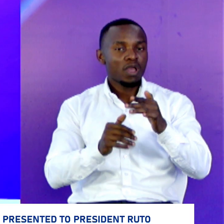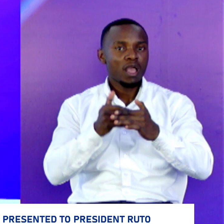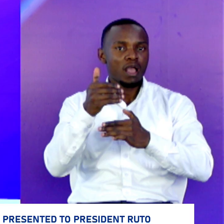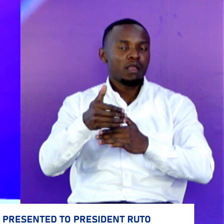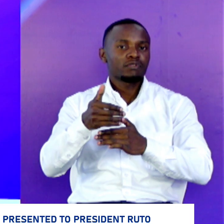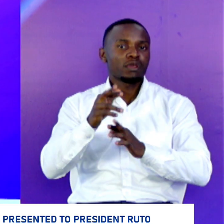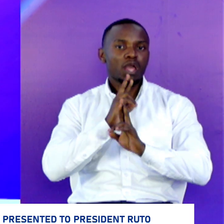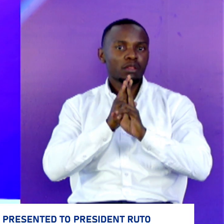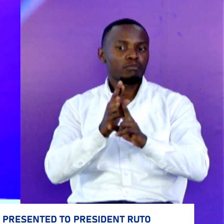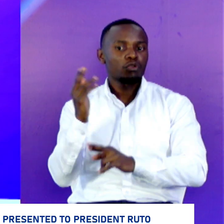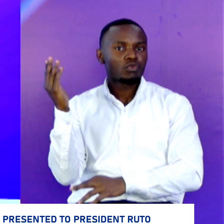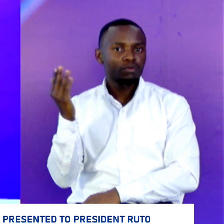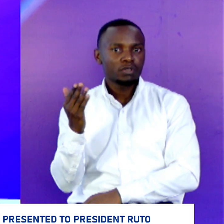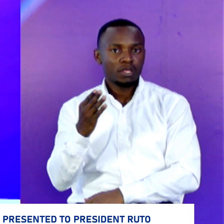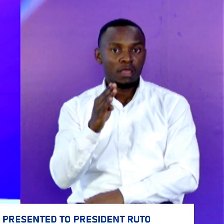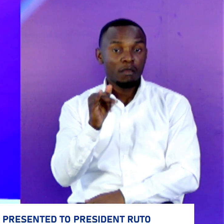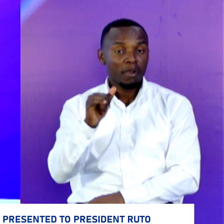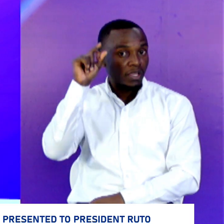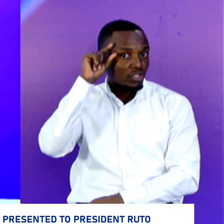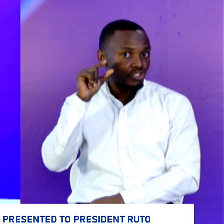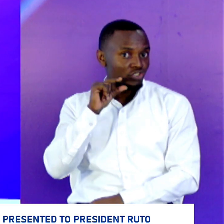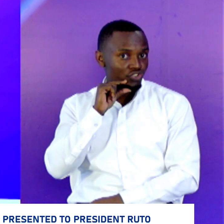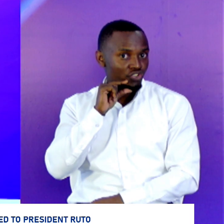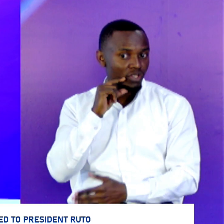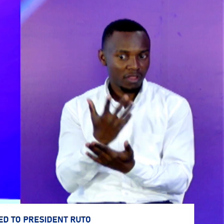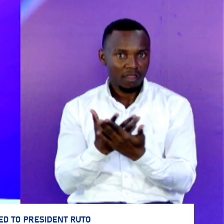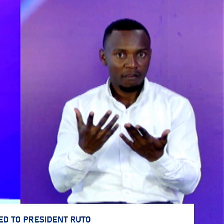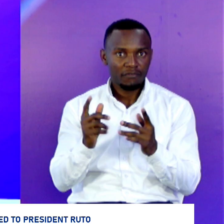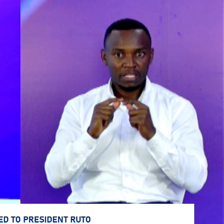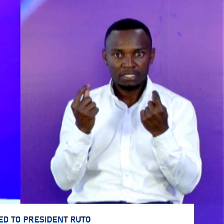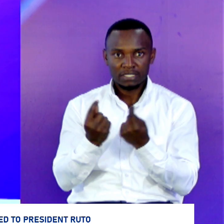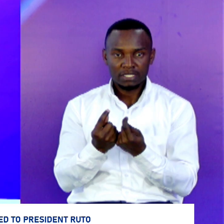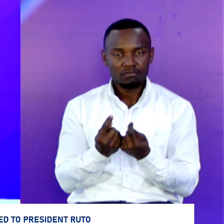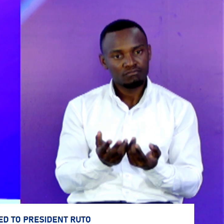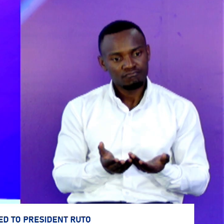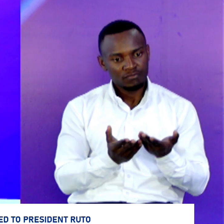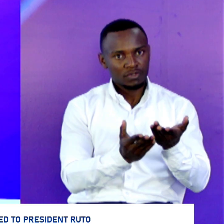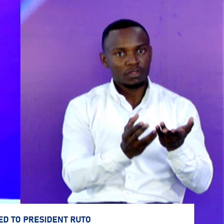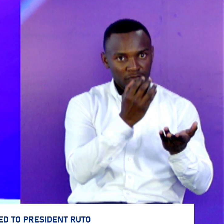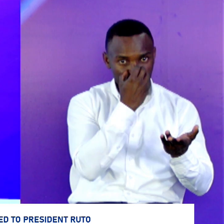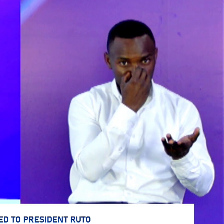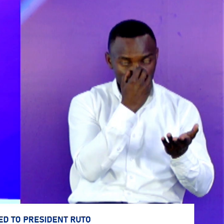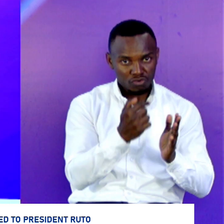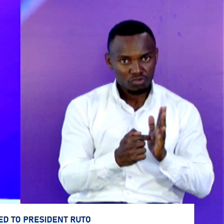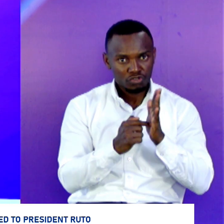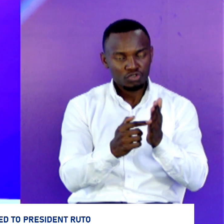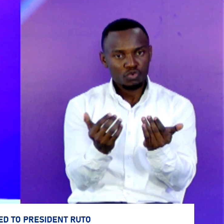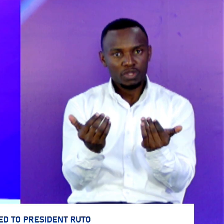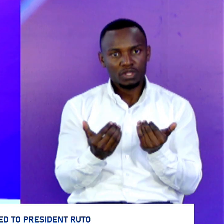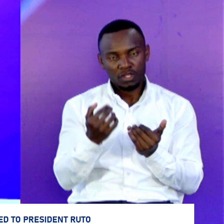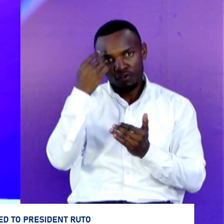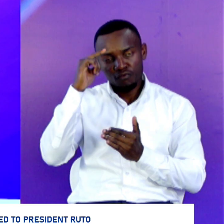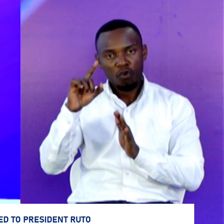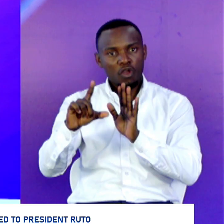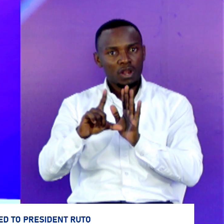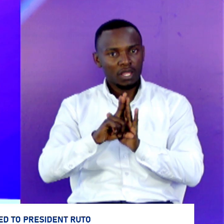report by the Gender Affairs Taskforce to President William Ruto, highlighting the need for legal and